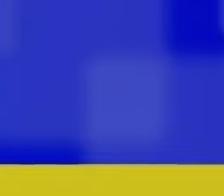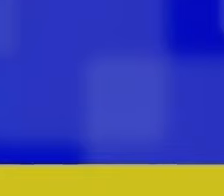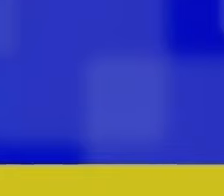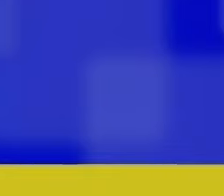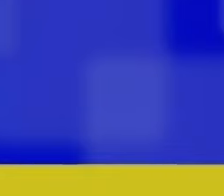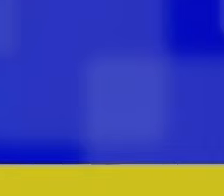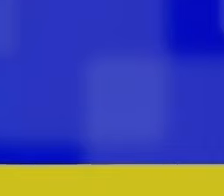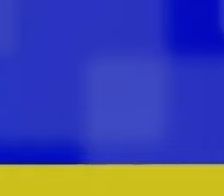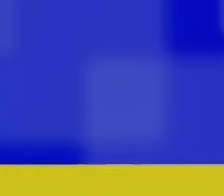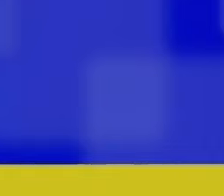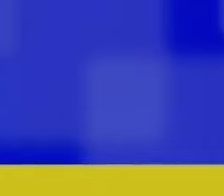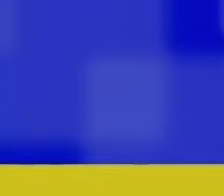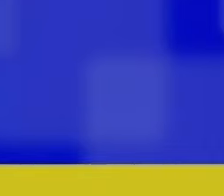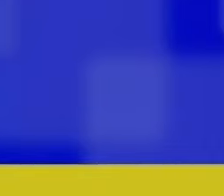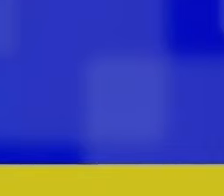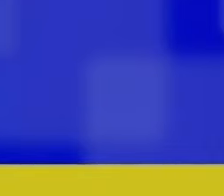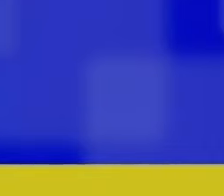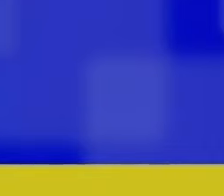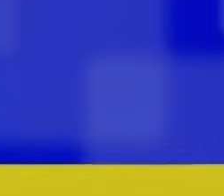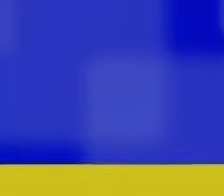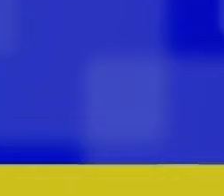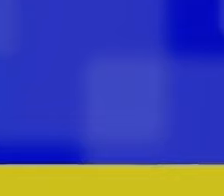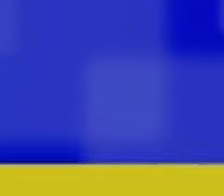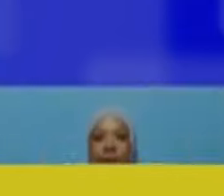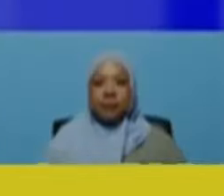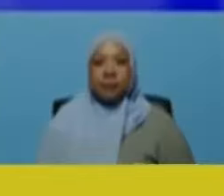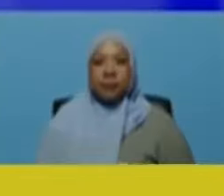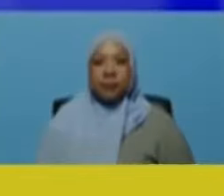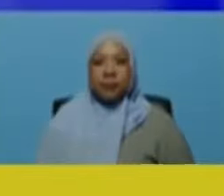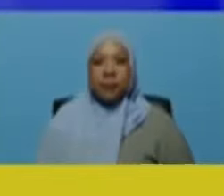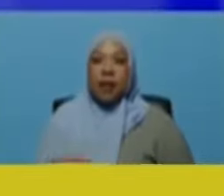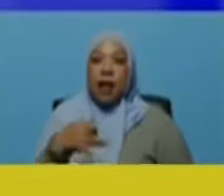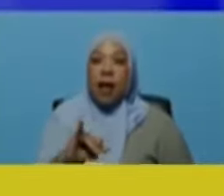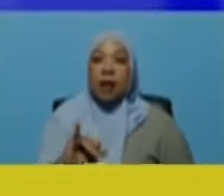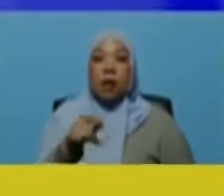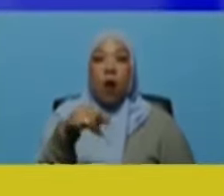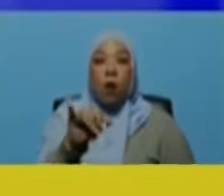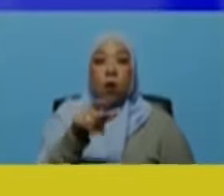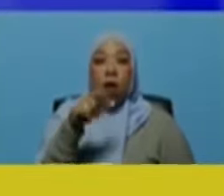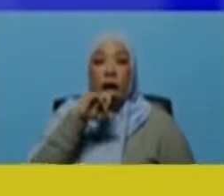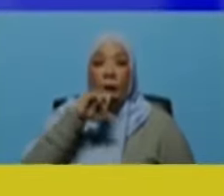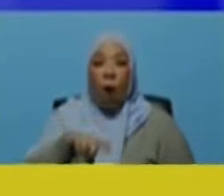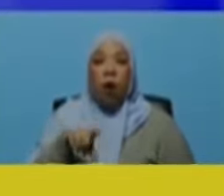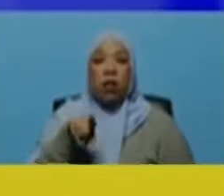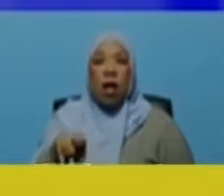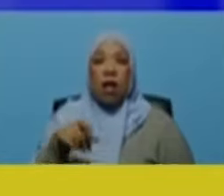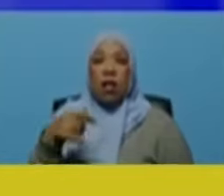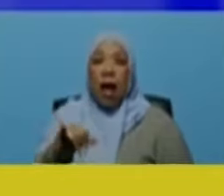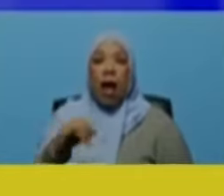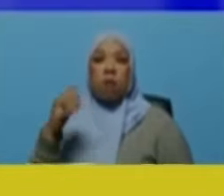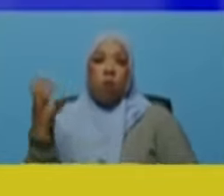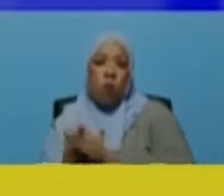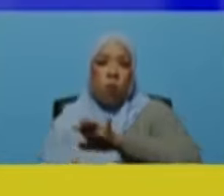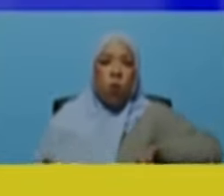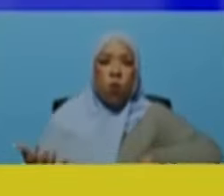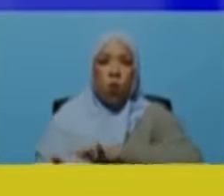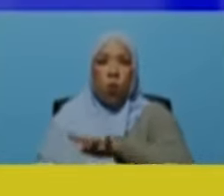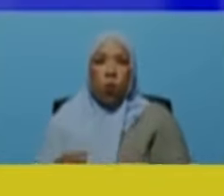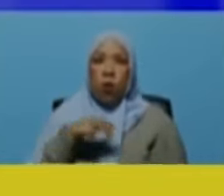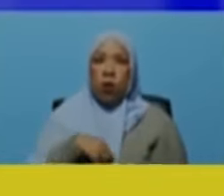forget while they destroy. We build while they hate and want violence. We